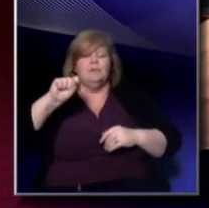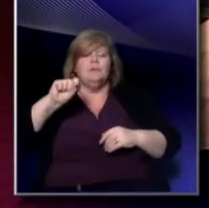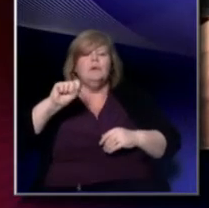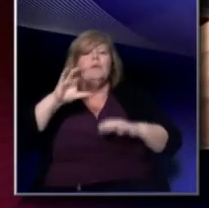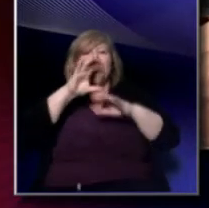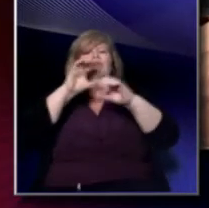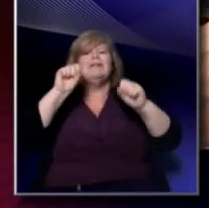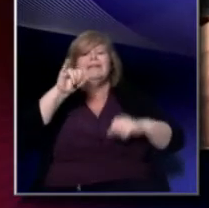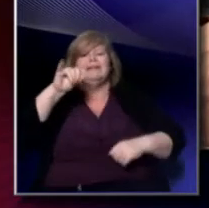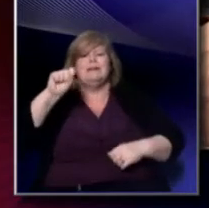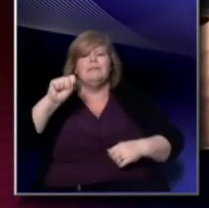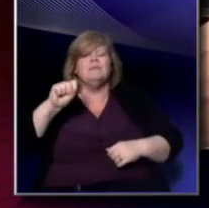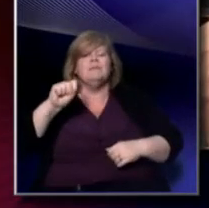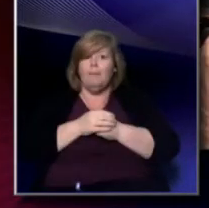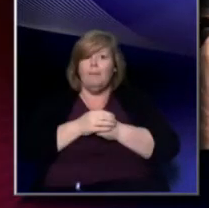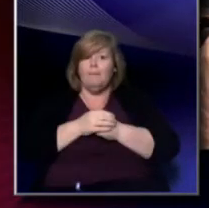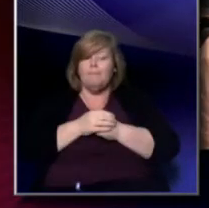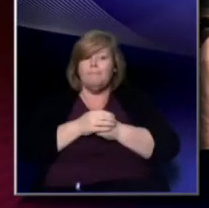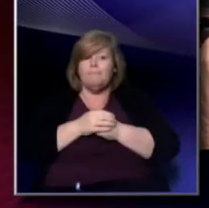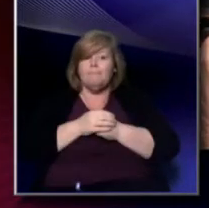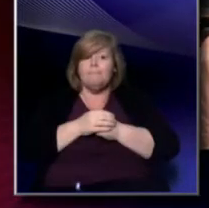thought of extending these curriculum?